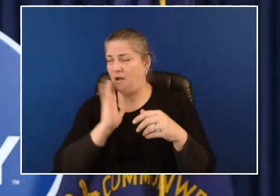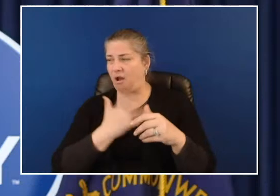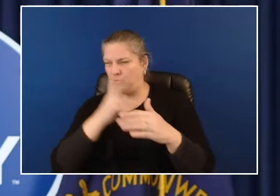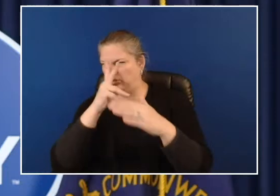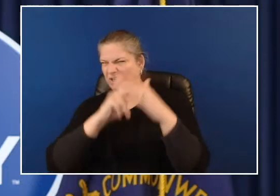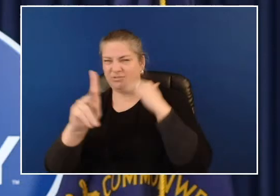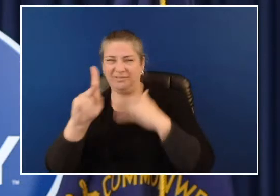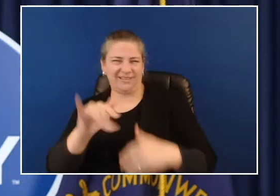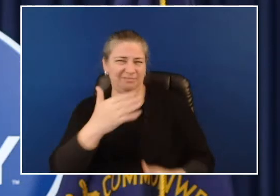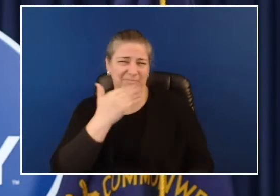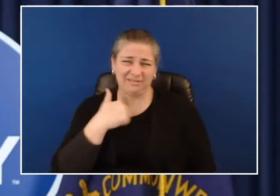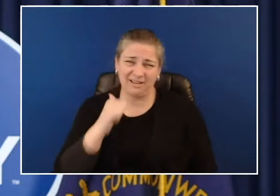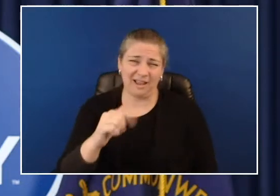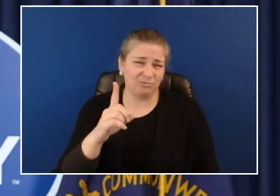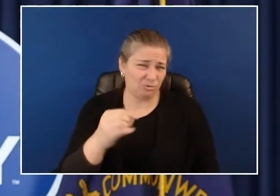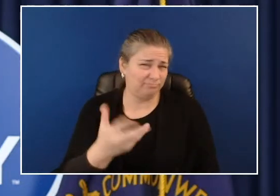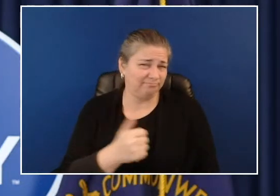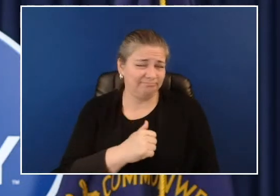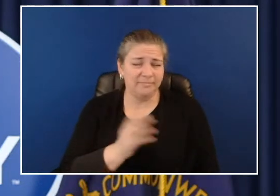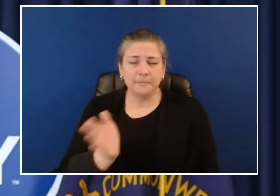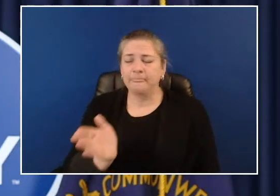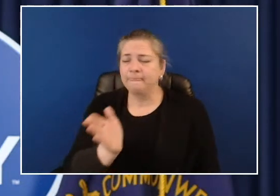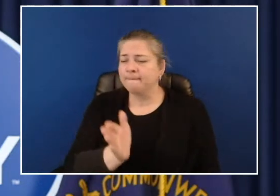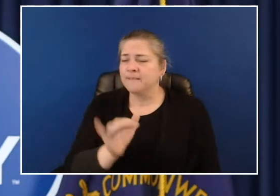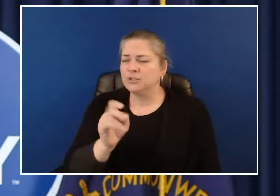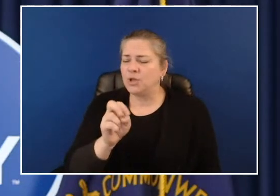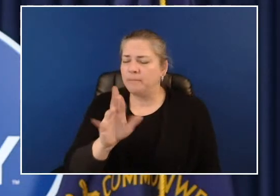Jeremy Toombs, WKYT.